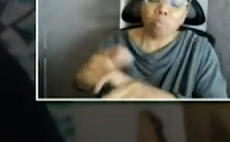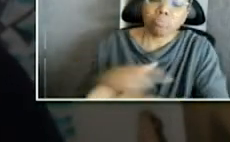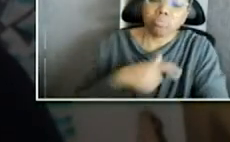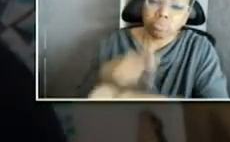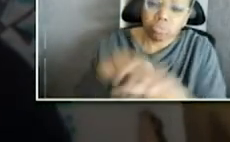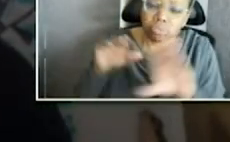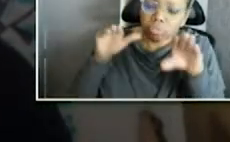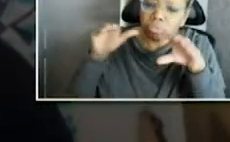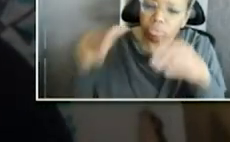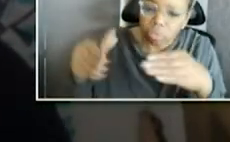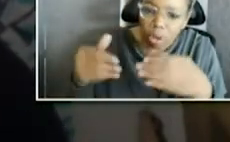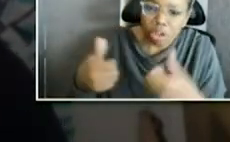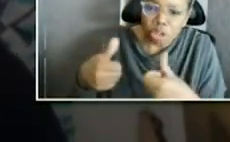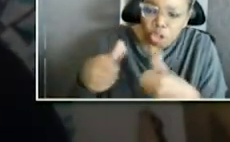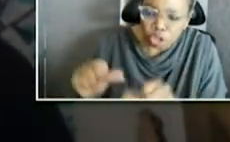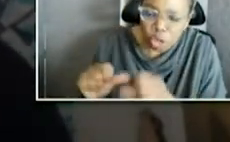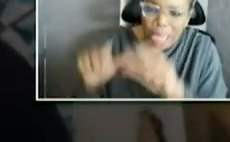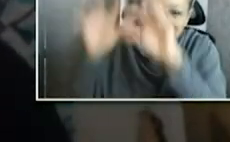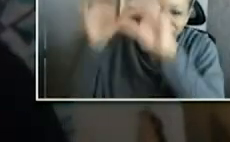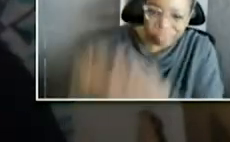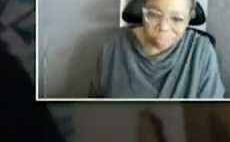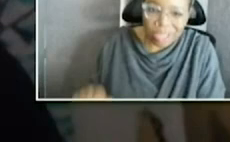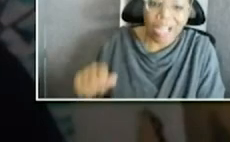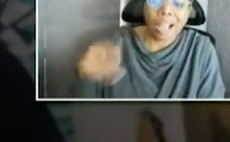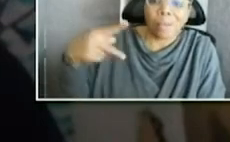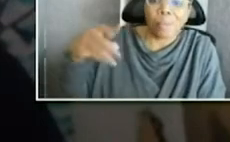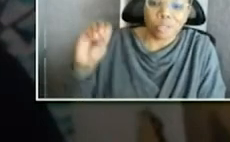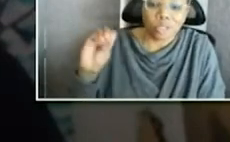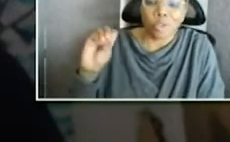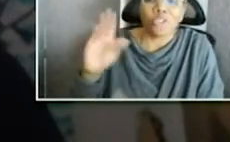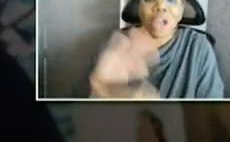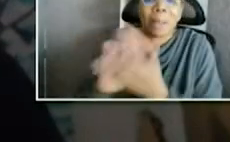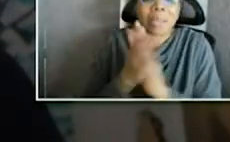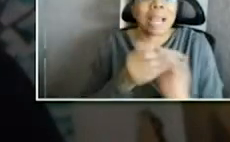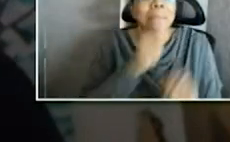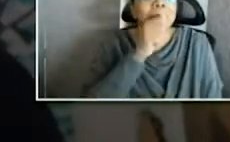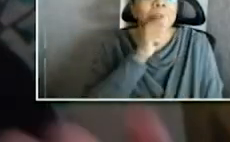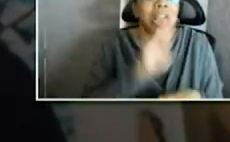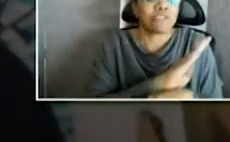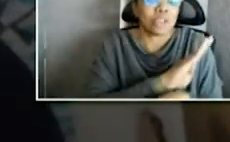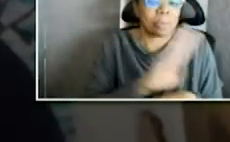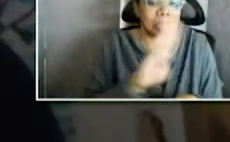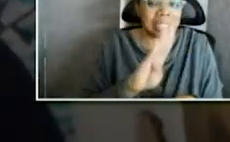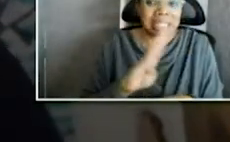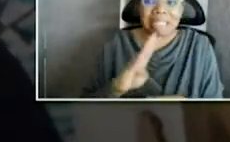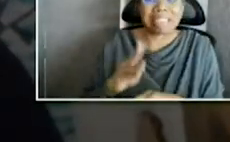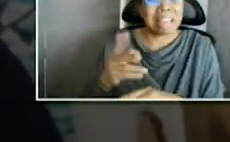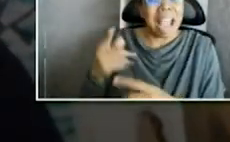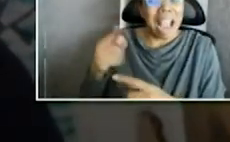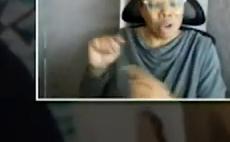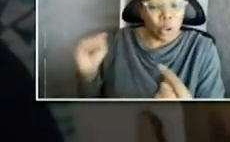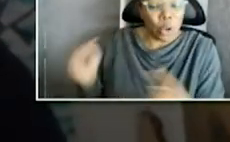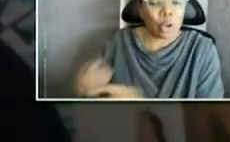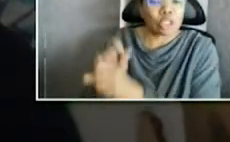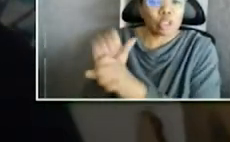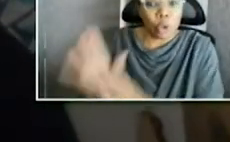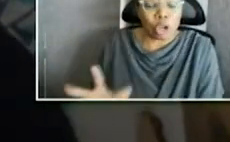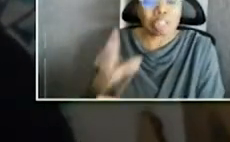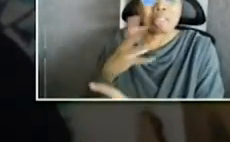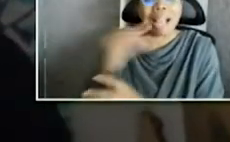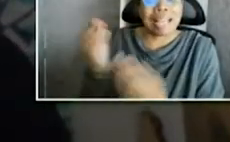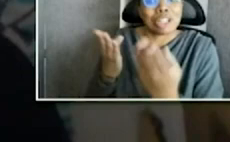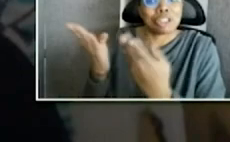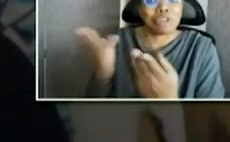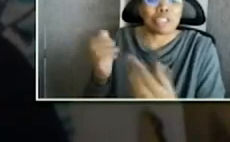Postal Service for corporate profit and at the expense of its workers and the services we all depend on. So